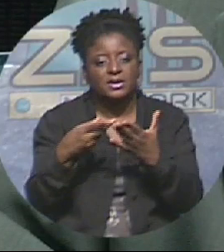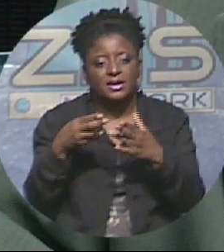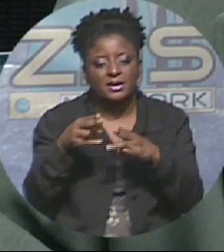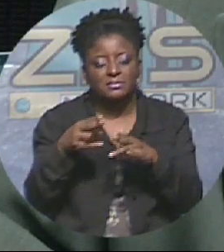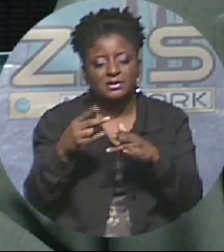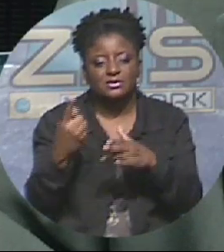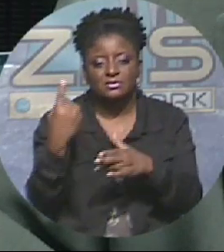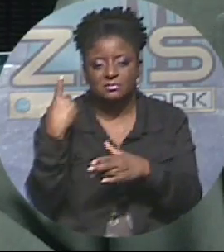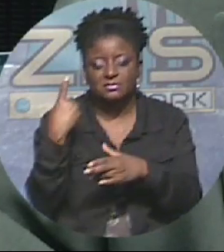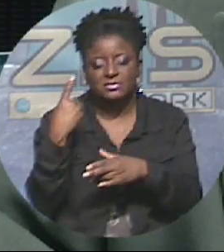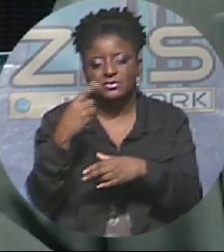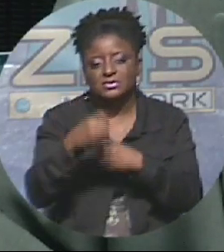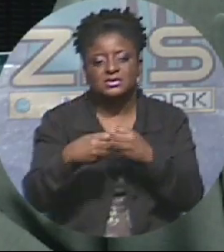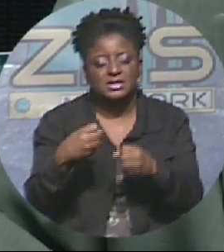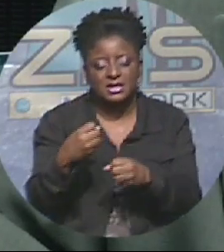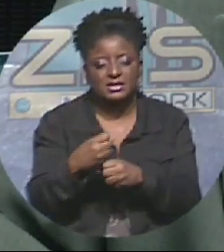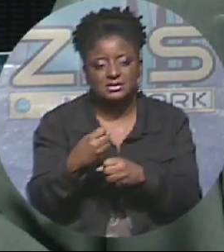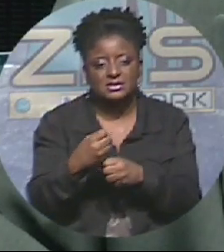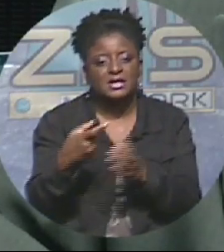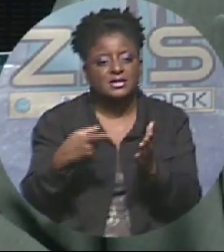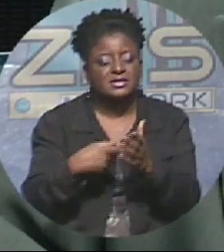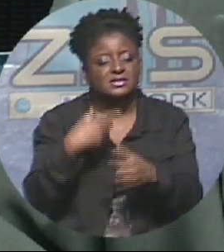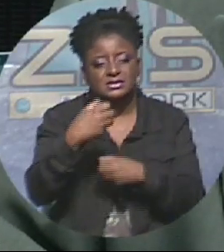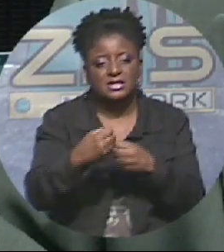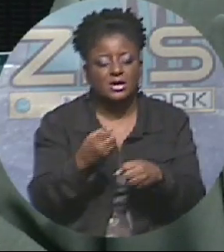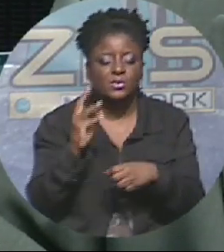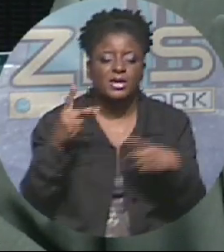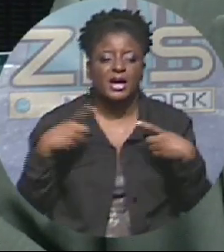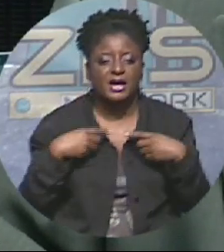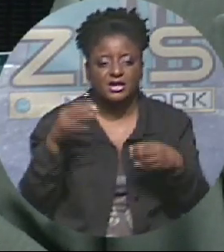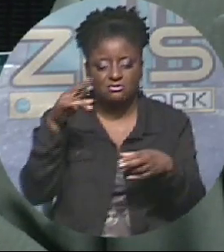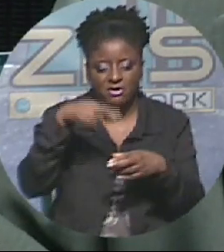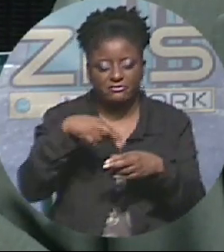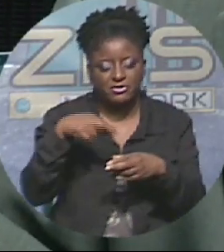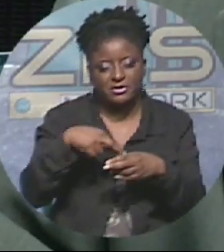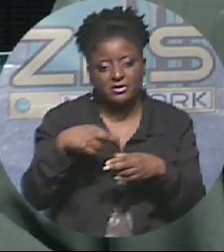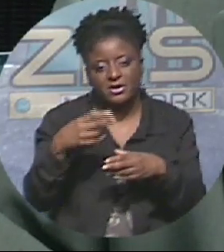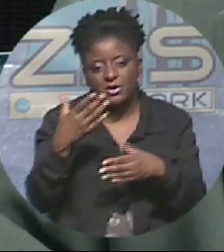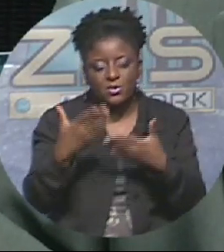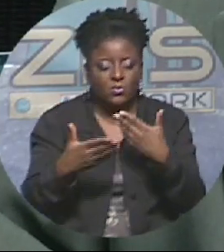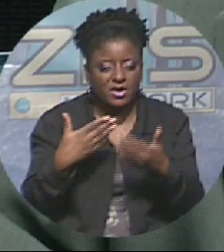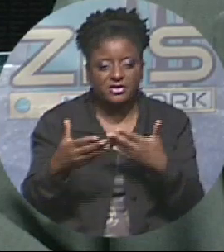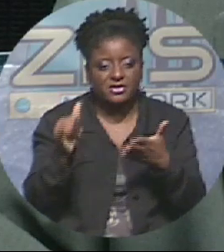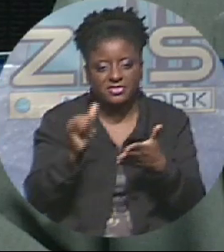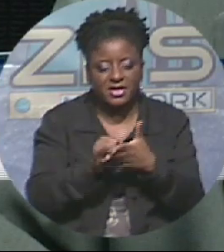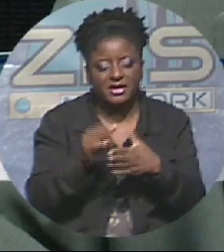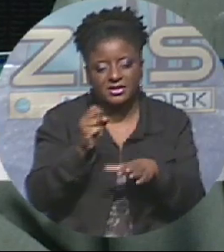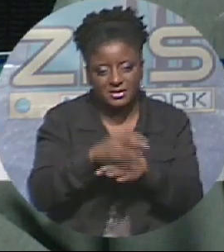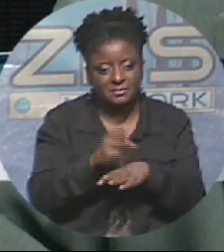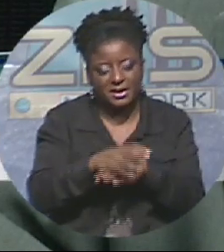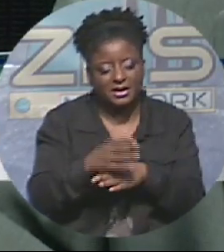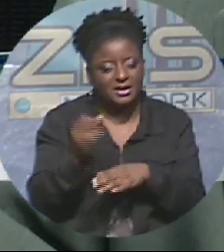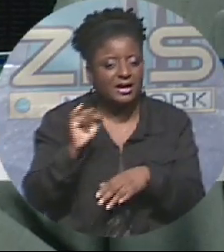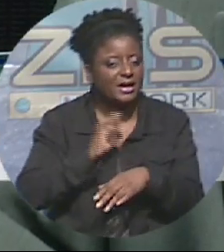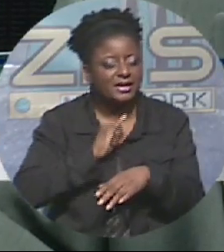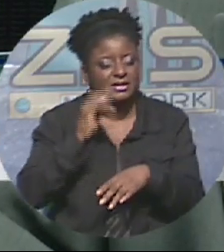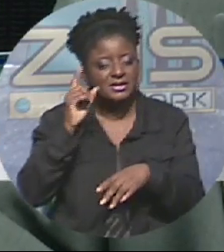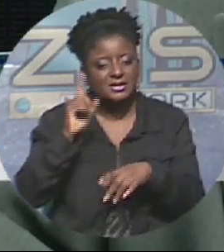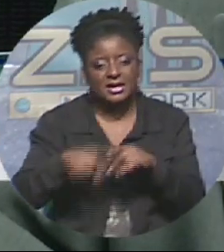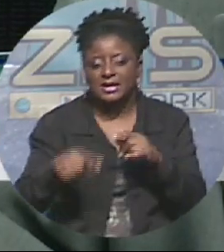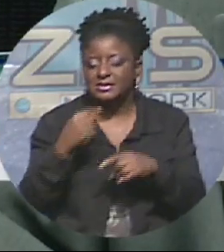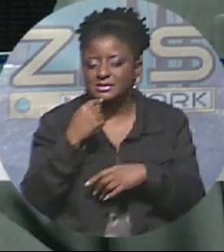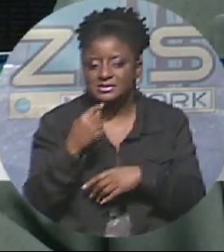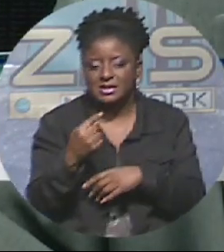year we had a referendum. And whether that is playing a factor, I can't say. But it is rather low.